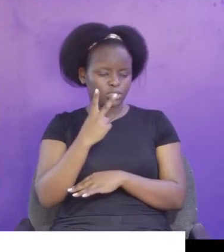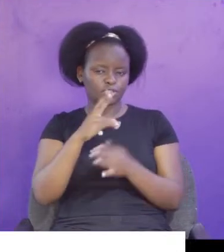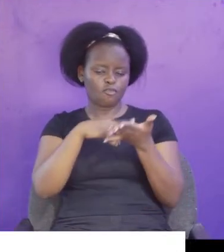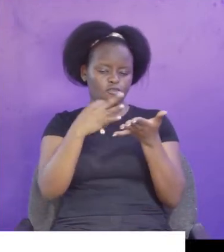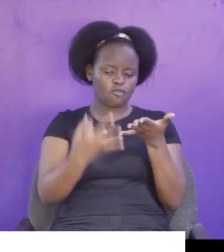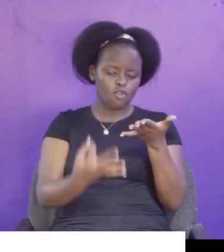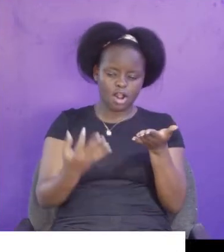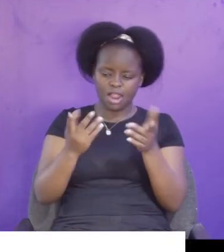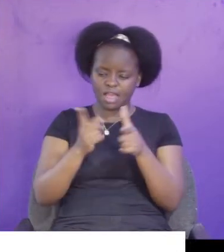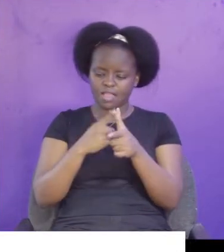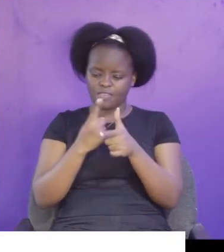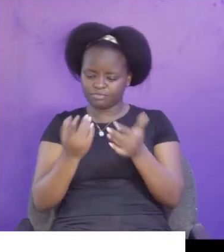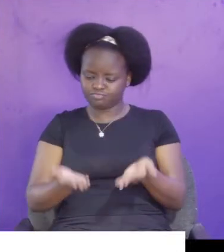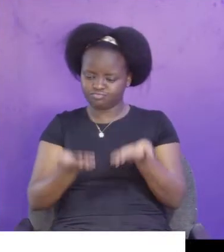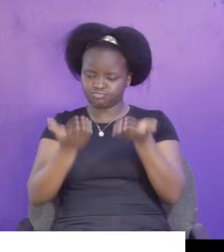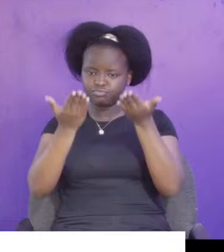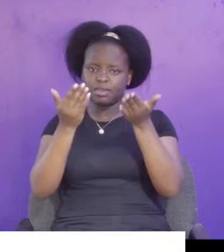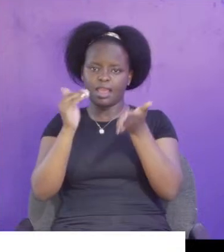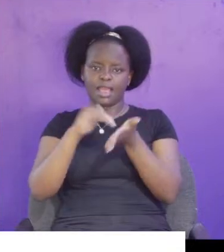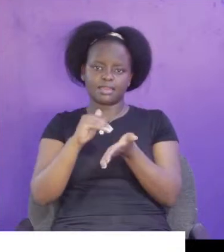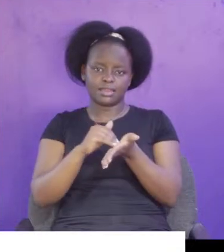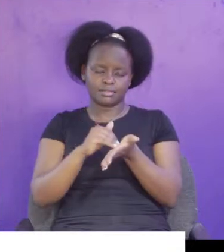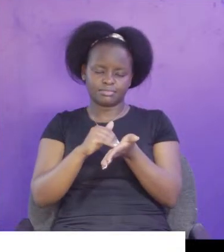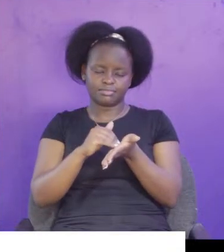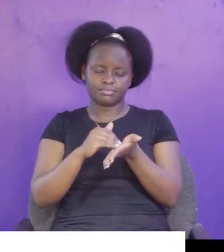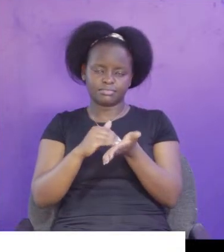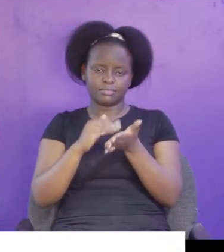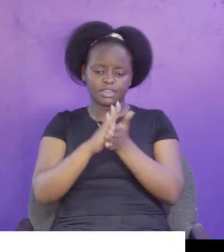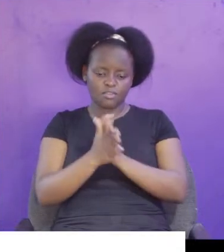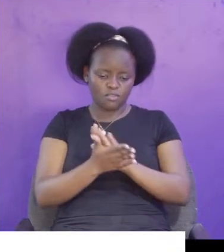each time with grace, forgiveness, and hope.